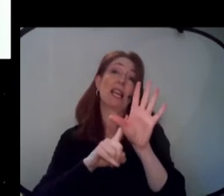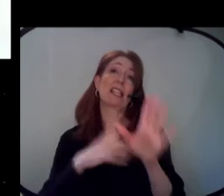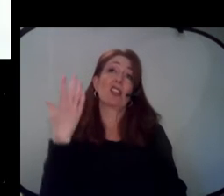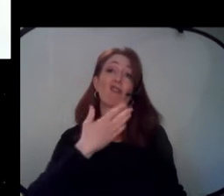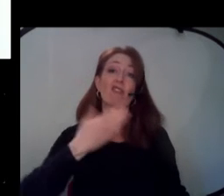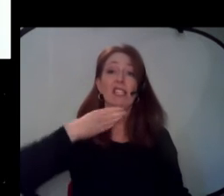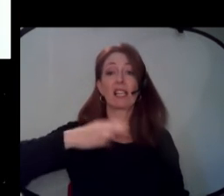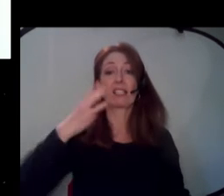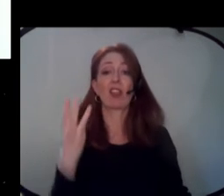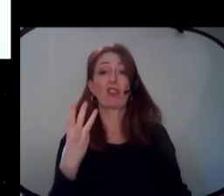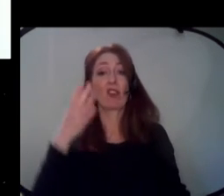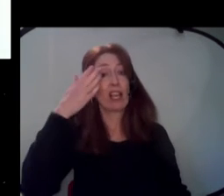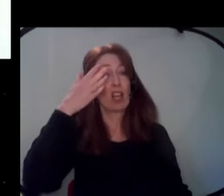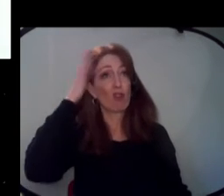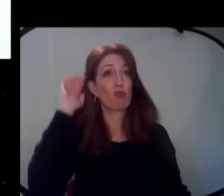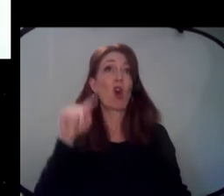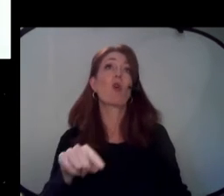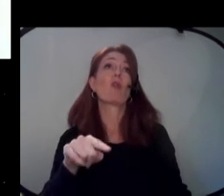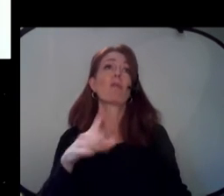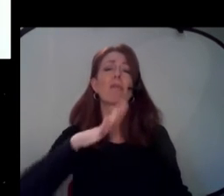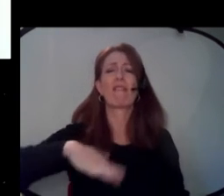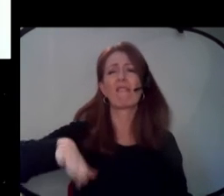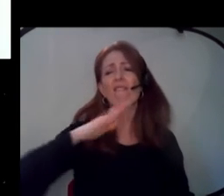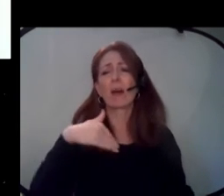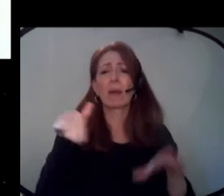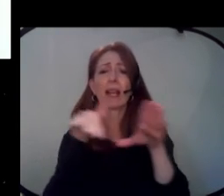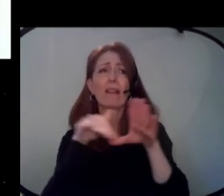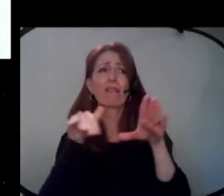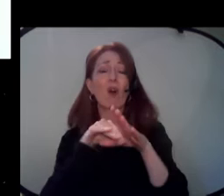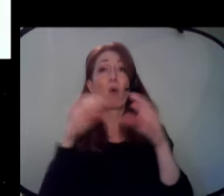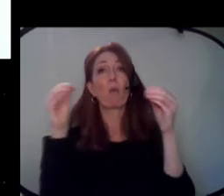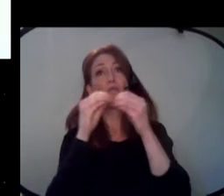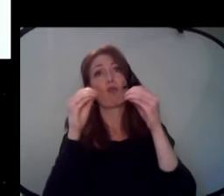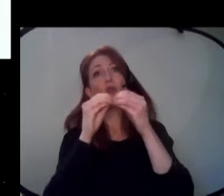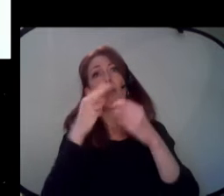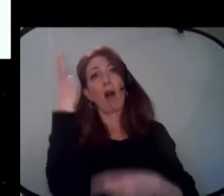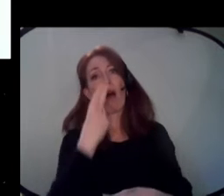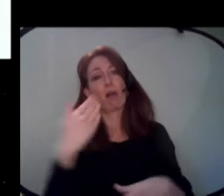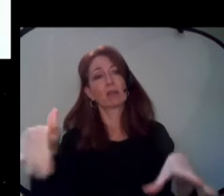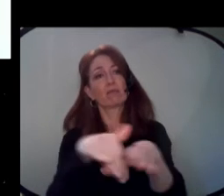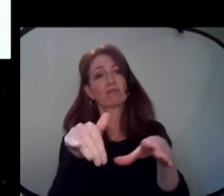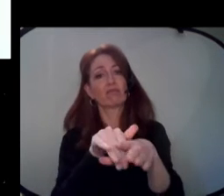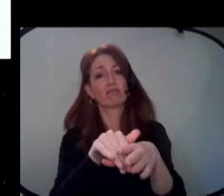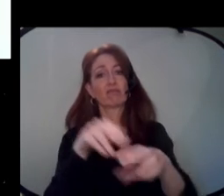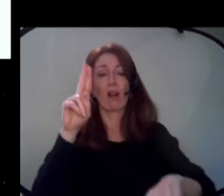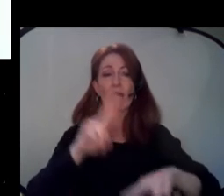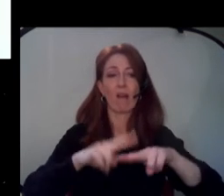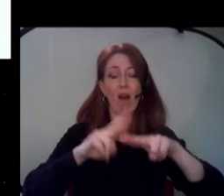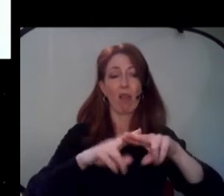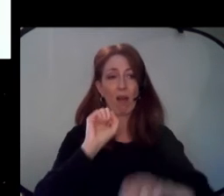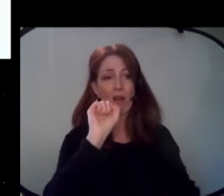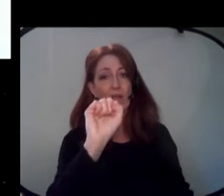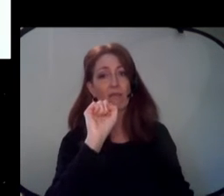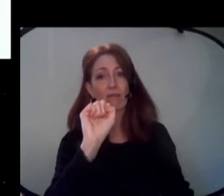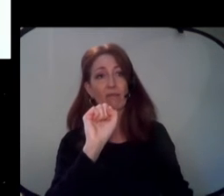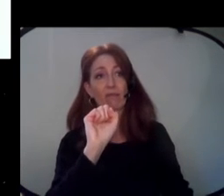Rome into a family already very much involved in the Baroque art scene. Her father, Orazio Gentileschi, was actually a court